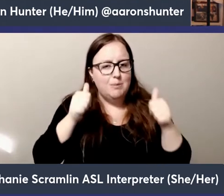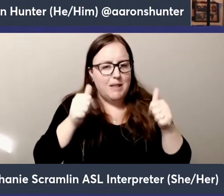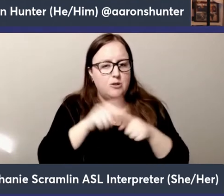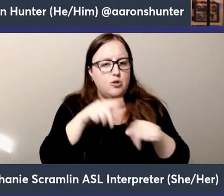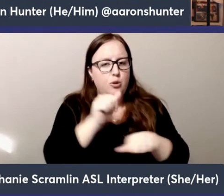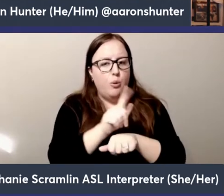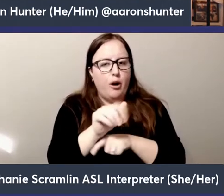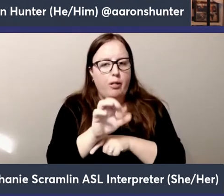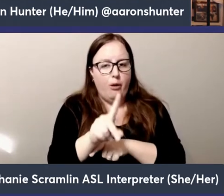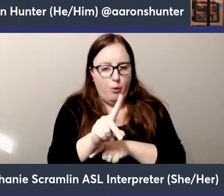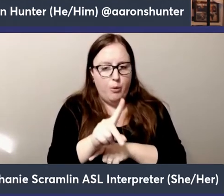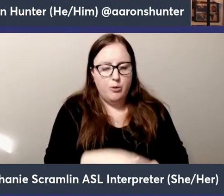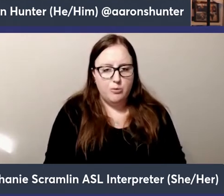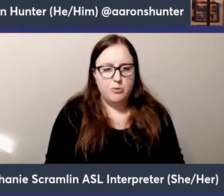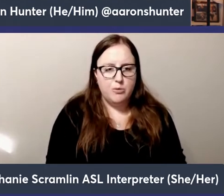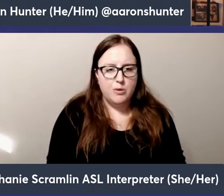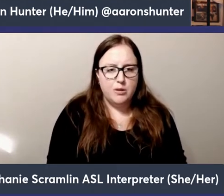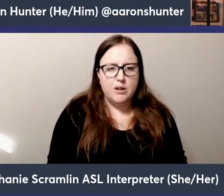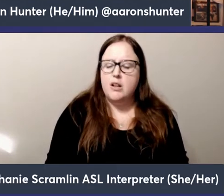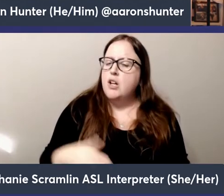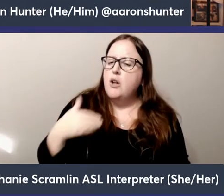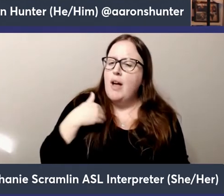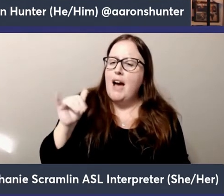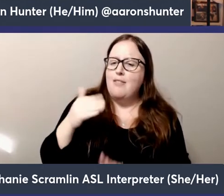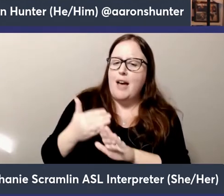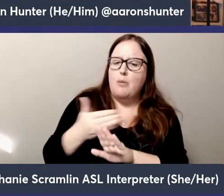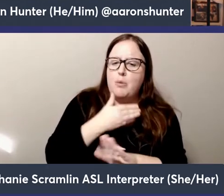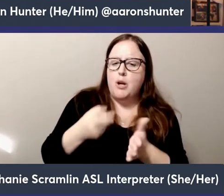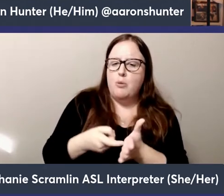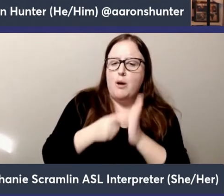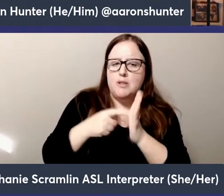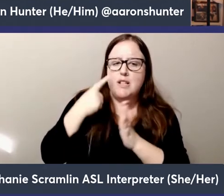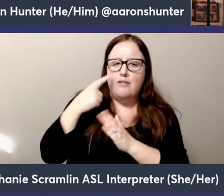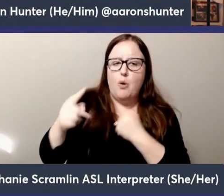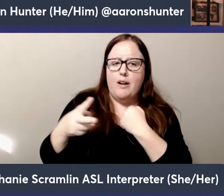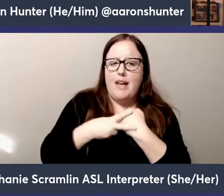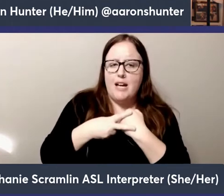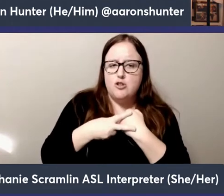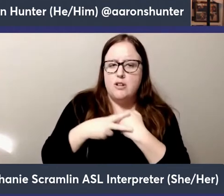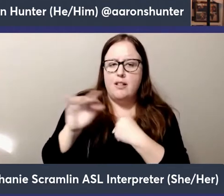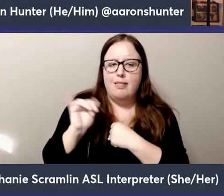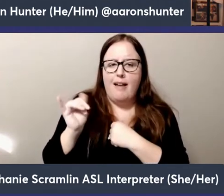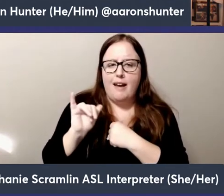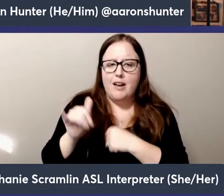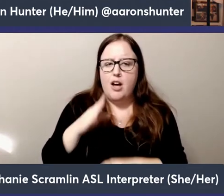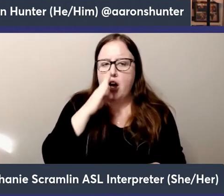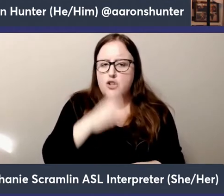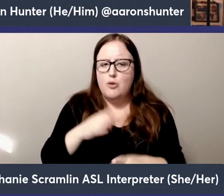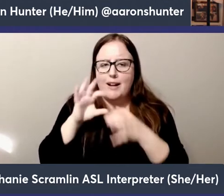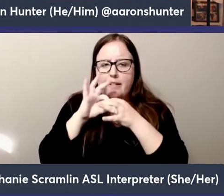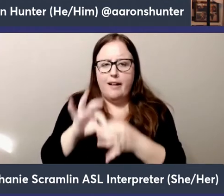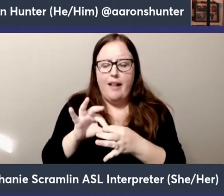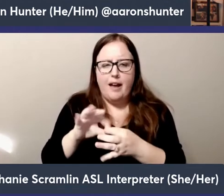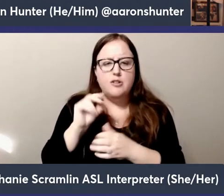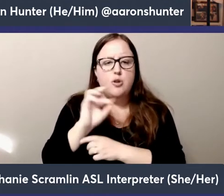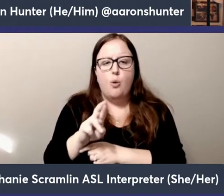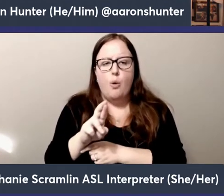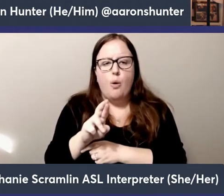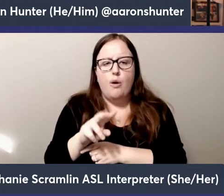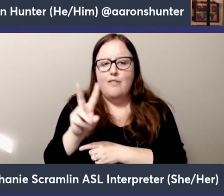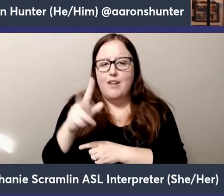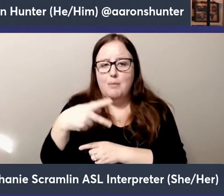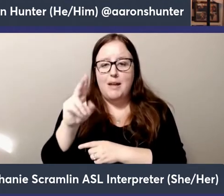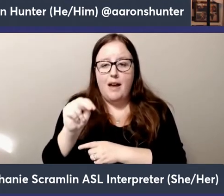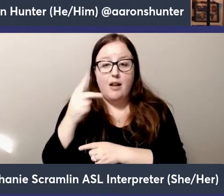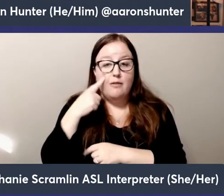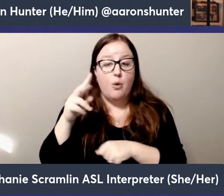workloads. Now, is there like a prerequisite for the caching, like something like a direct connect or a VPN for